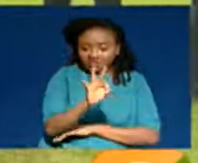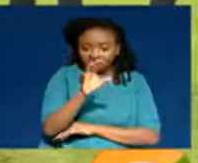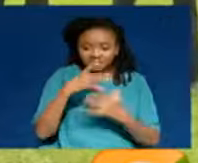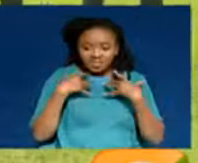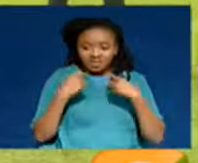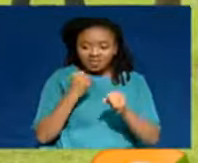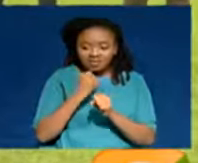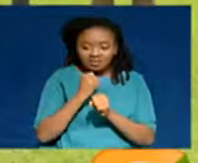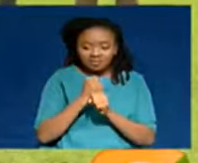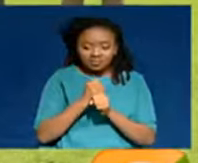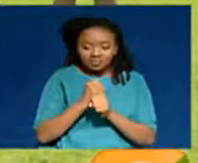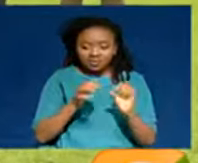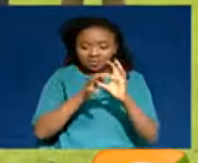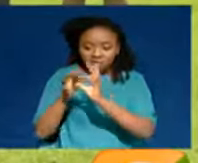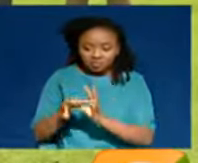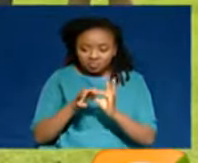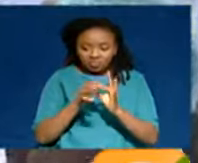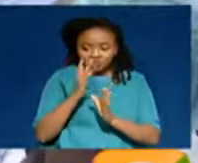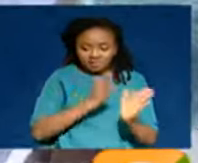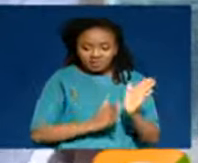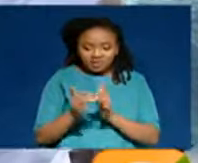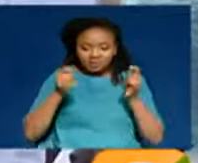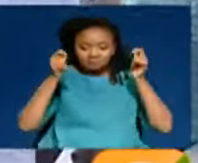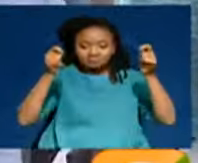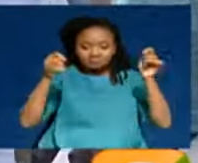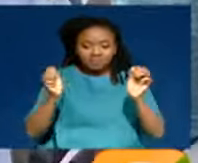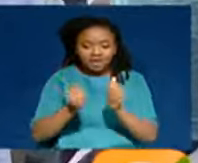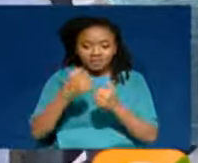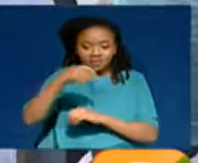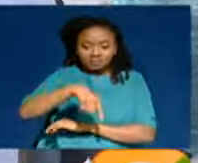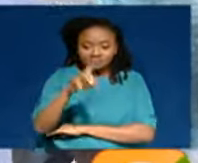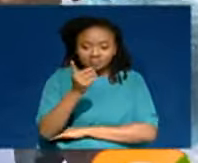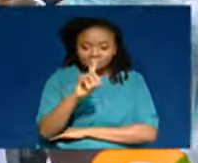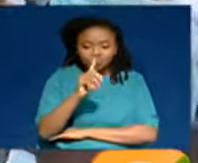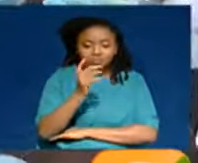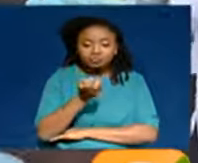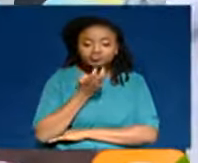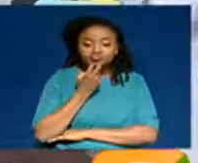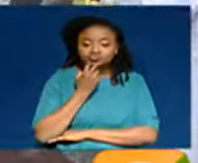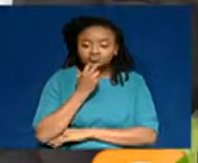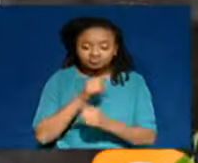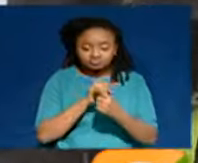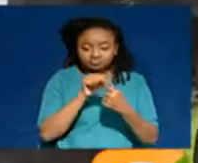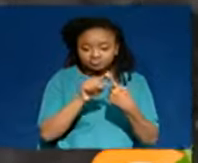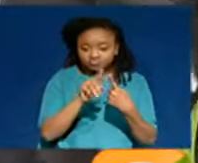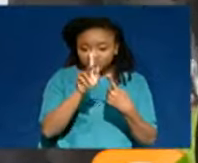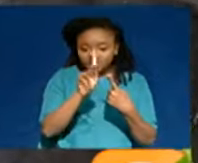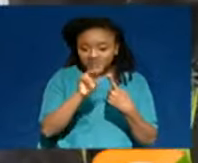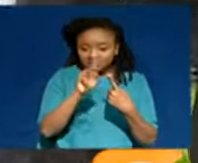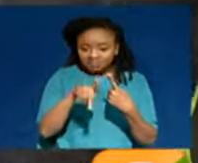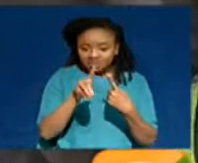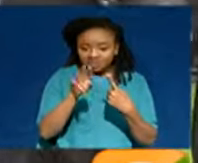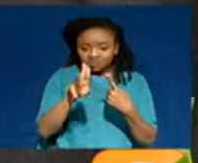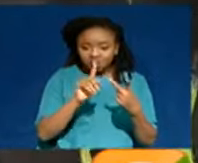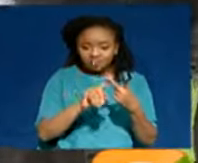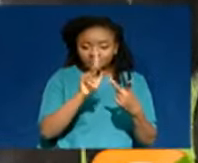were meeting ahead of the planned demonstration to be held in Nairobi on Tuesday. KMPDU, KUKO, and NAMLO officials